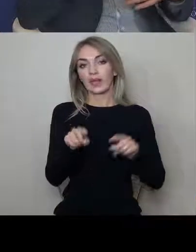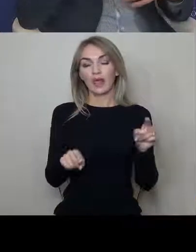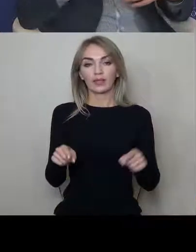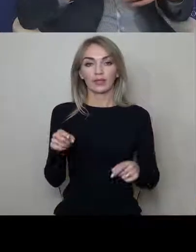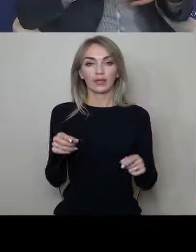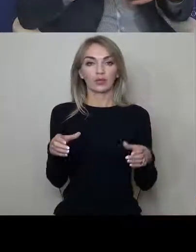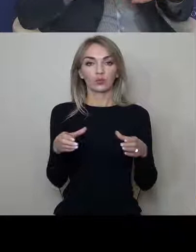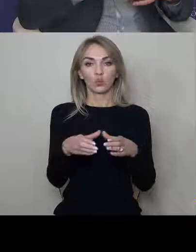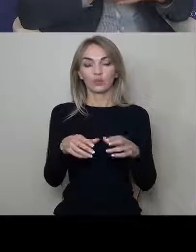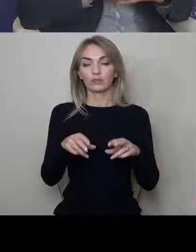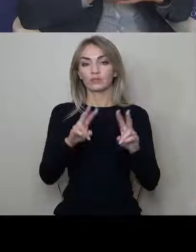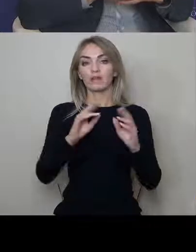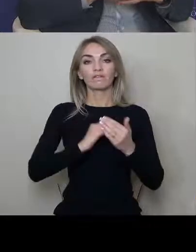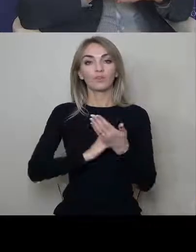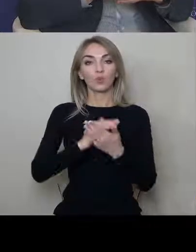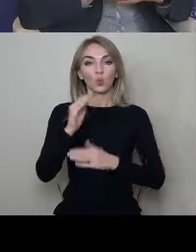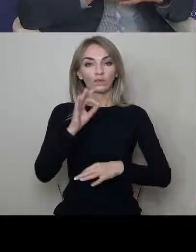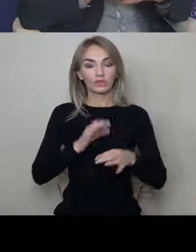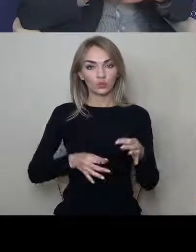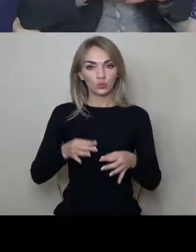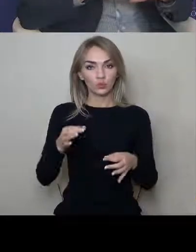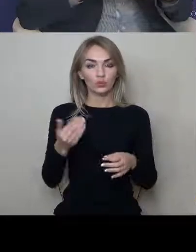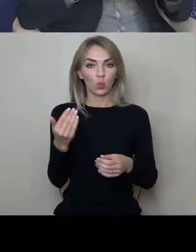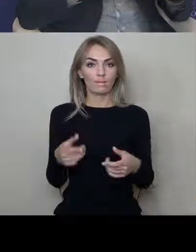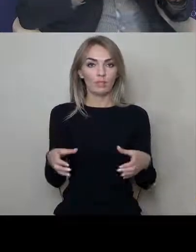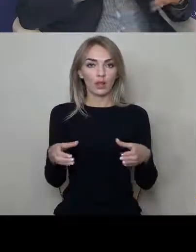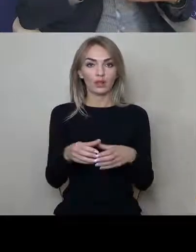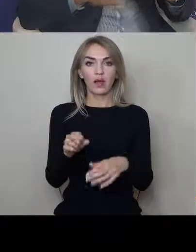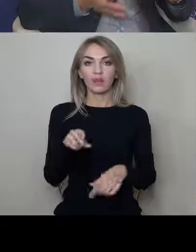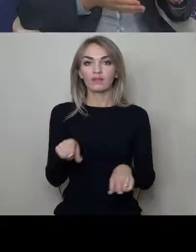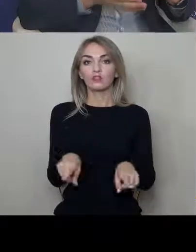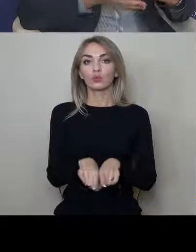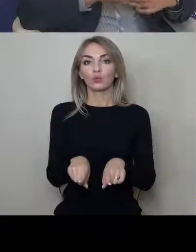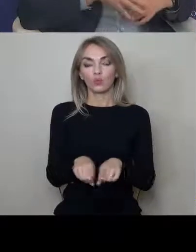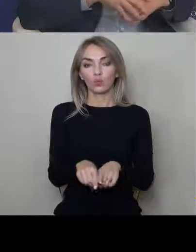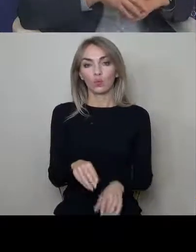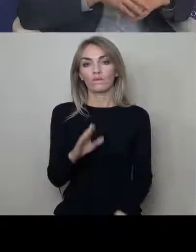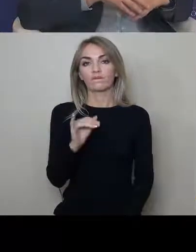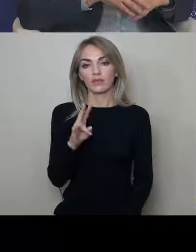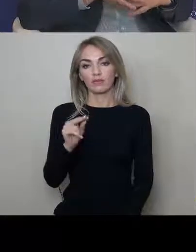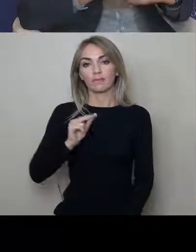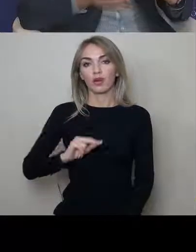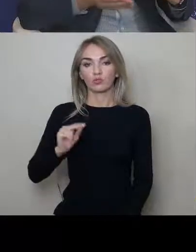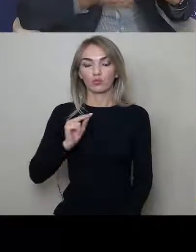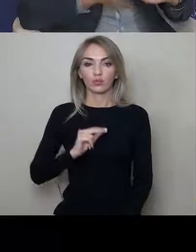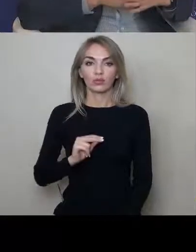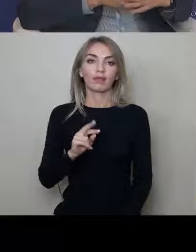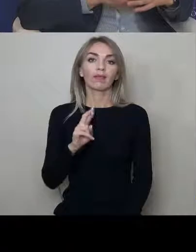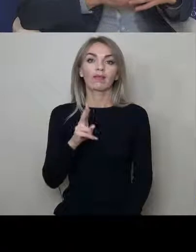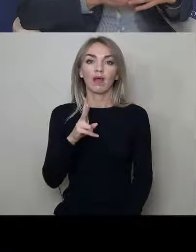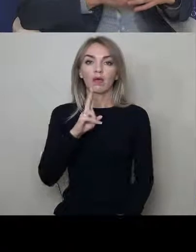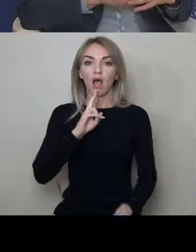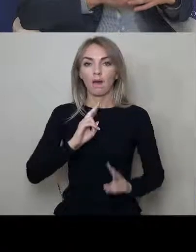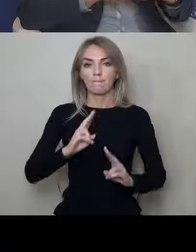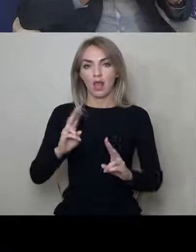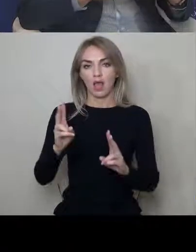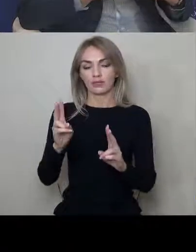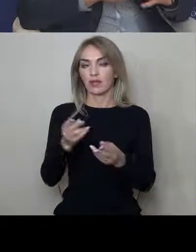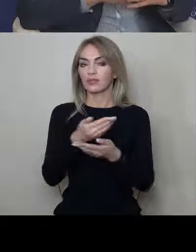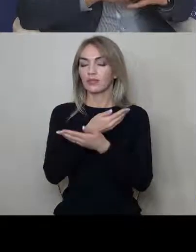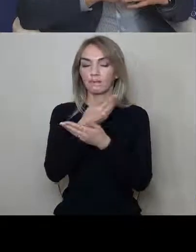the Court of Appeal handles some of the cases, and there's the Supreme Court, a respective chamber there. But anyways, the